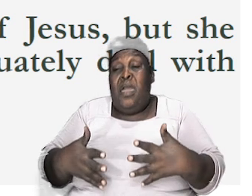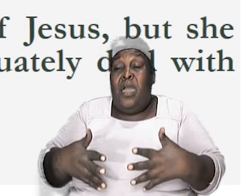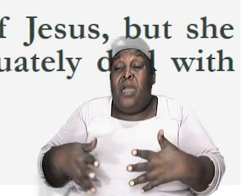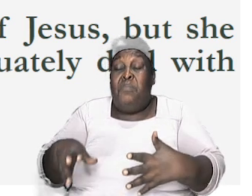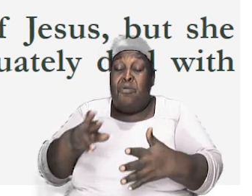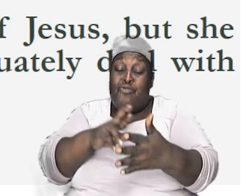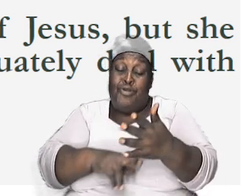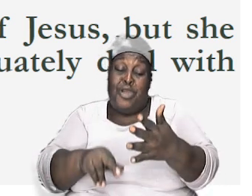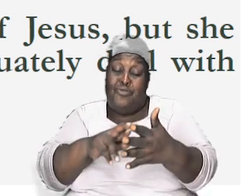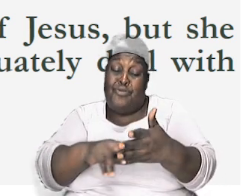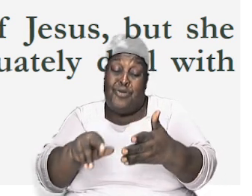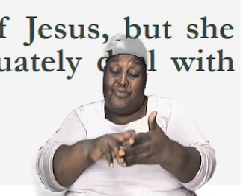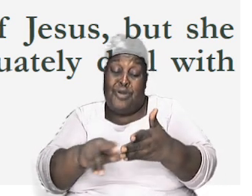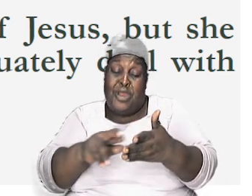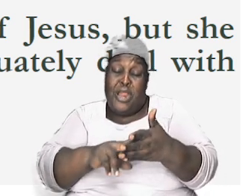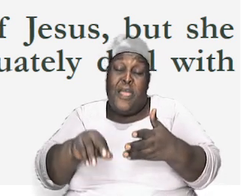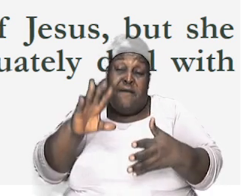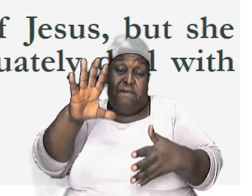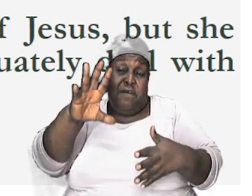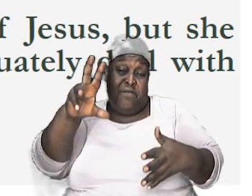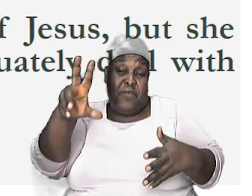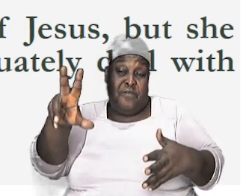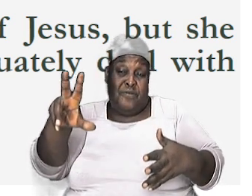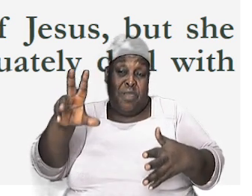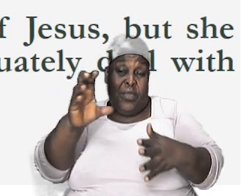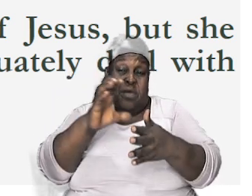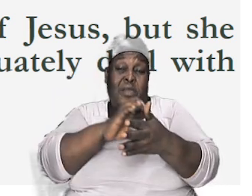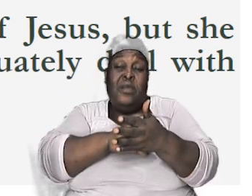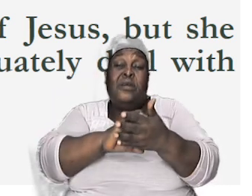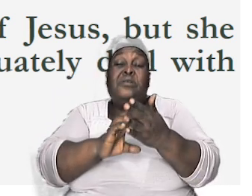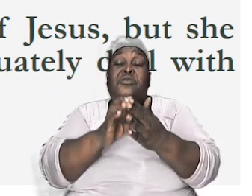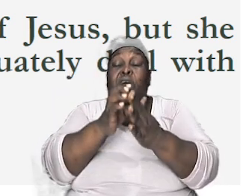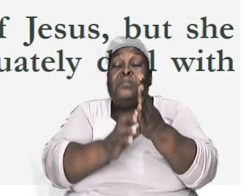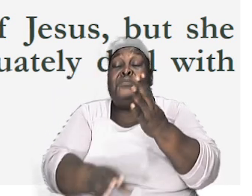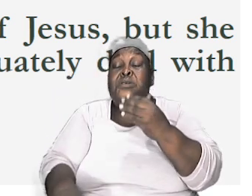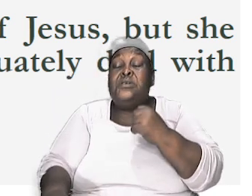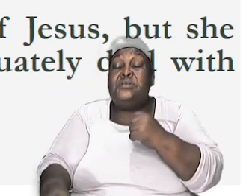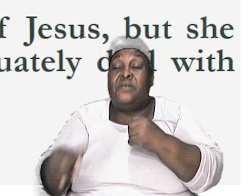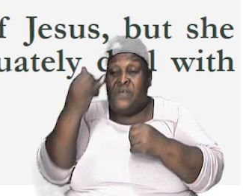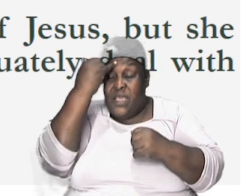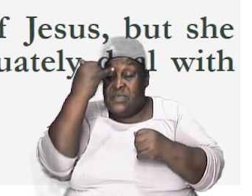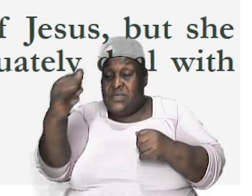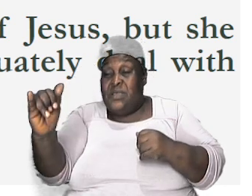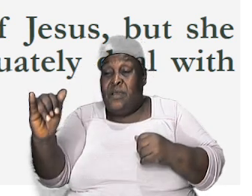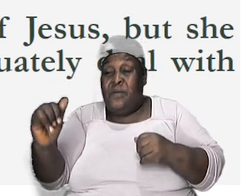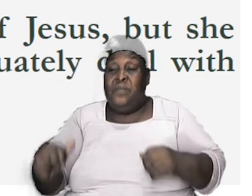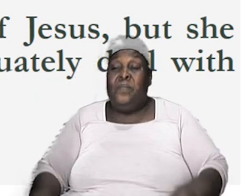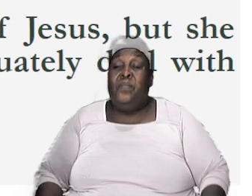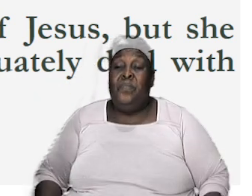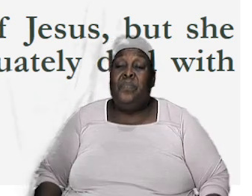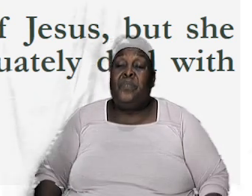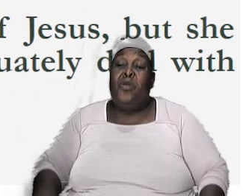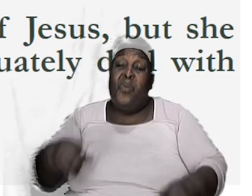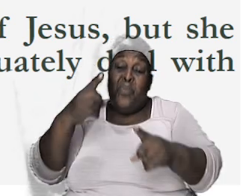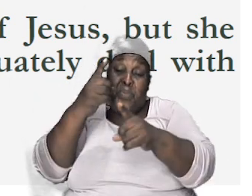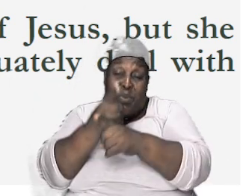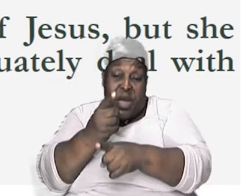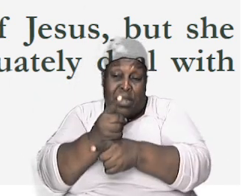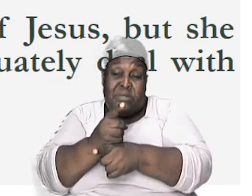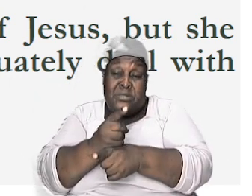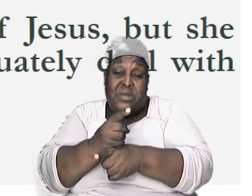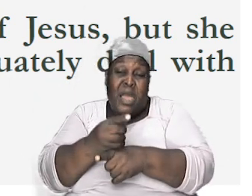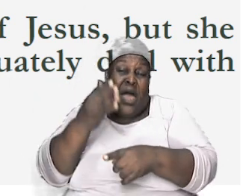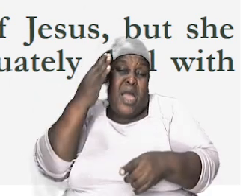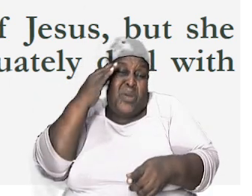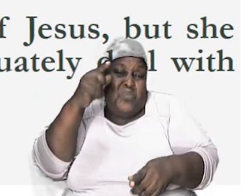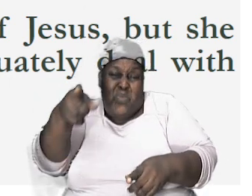turned everyone to our own way. But the Lord will lay on him the iniquity of us all. And she said, you're right. I know